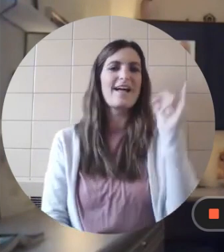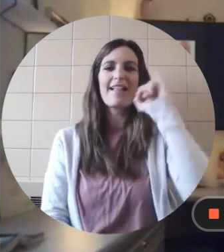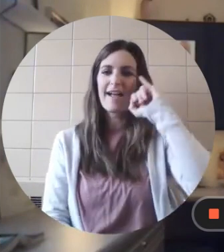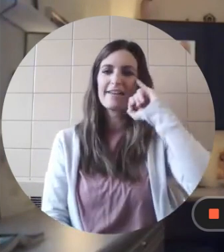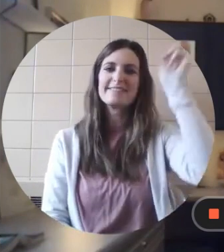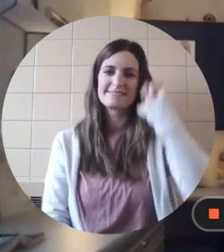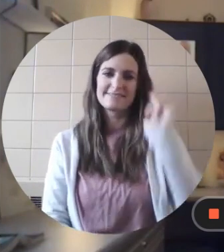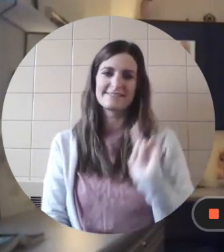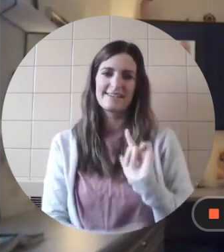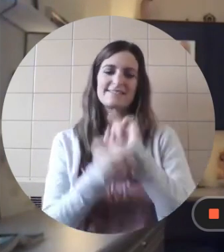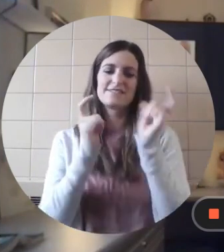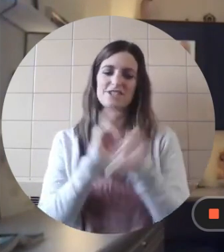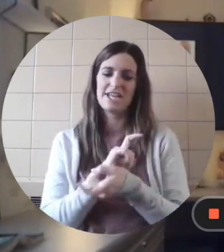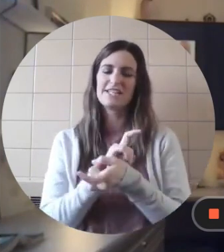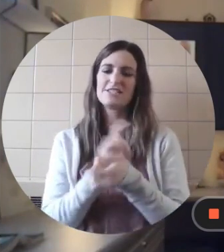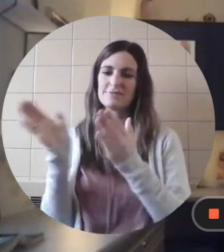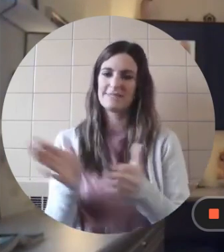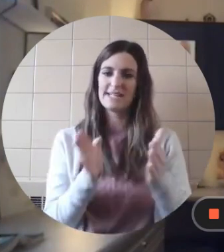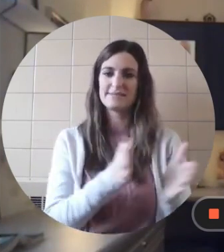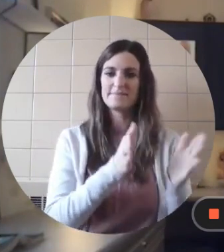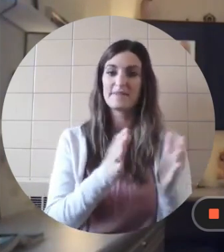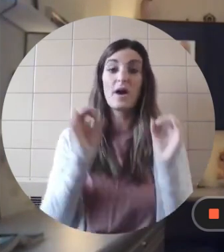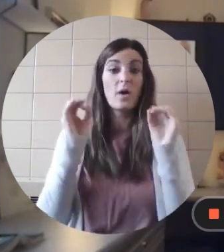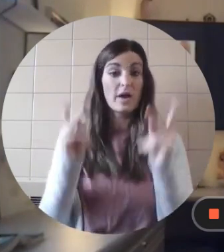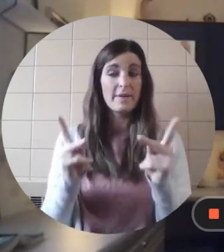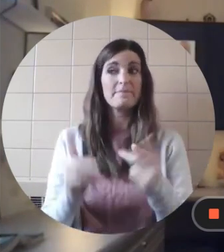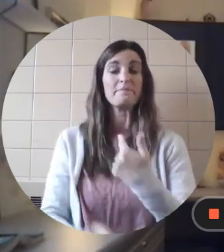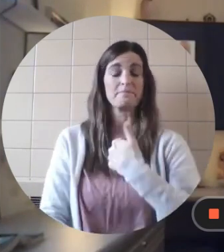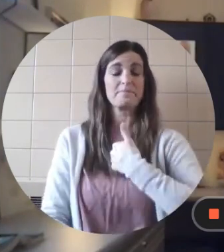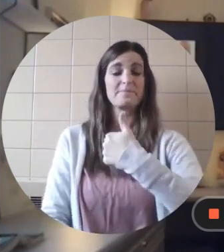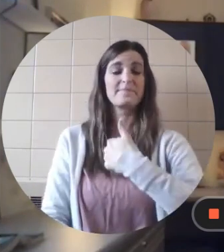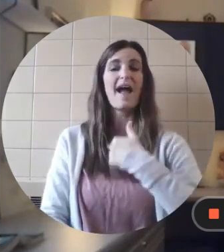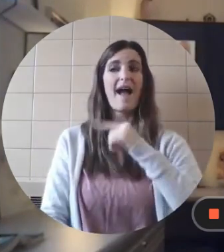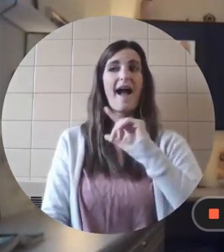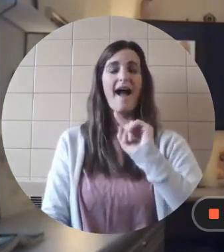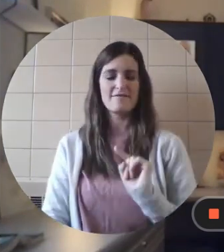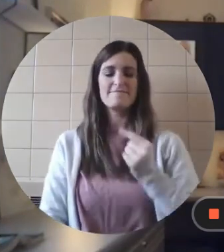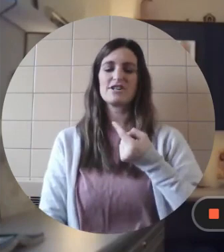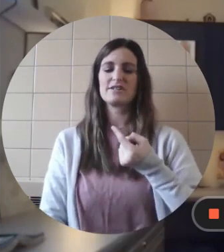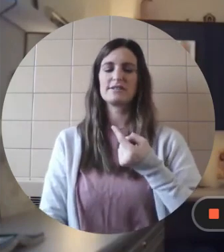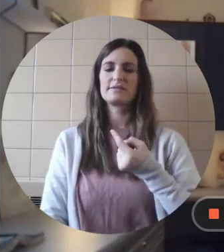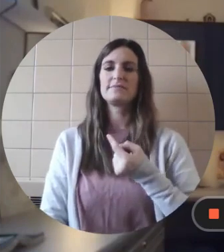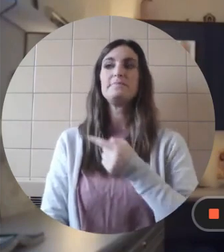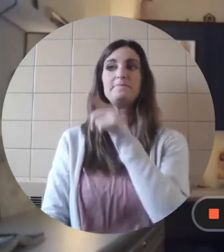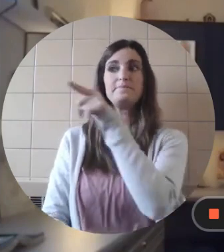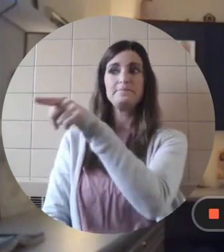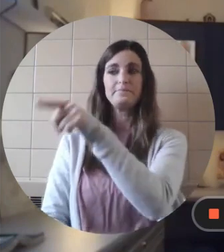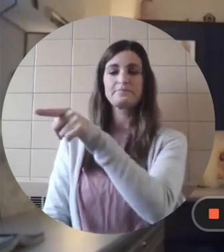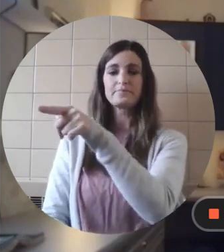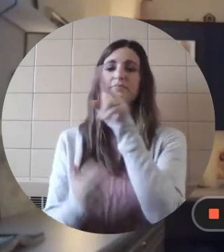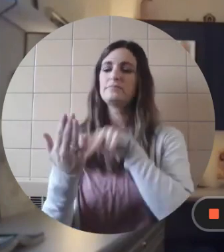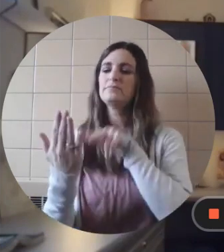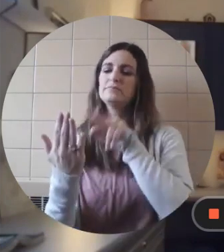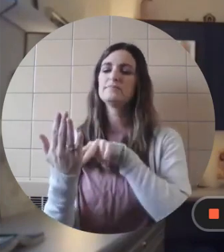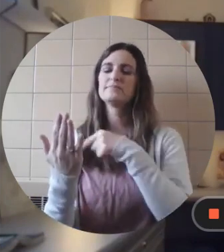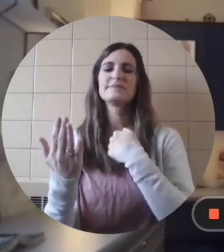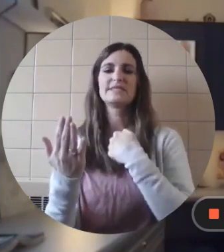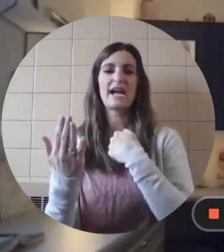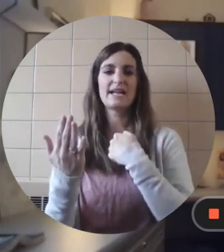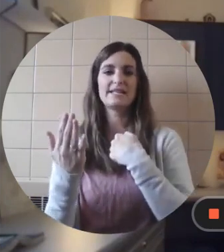changed the plans. Okay, let's get filming. I'll go first, I said. Since one of Jack's truths was about reading, I stood in front of the